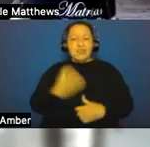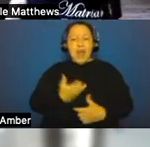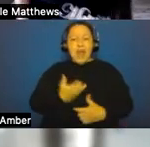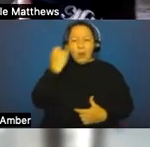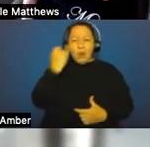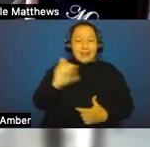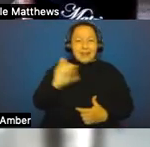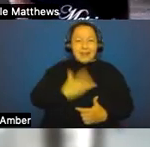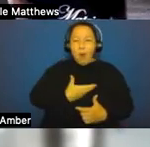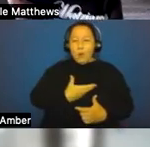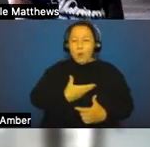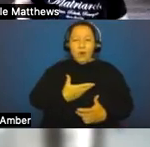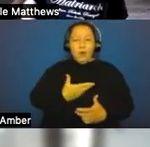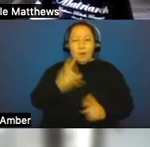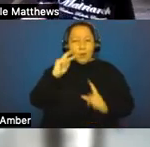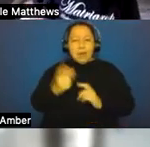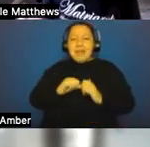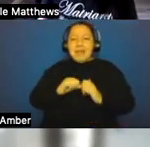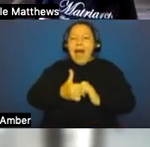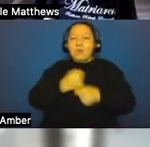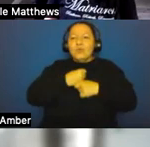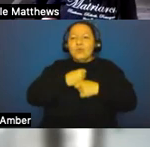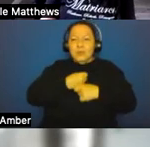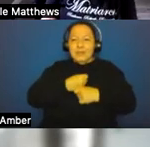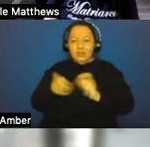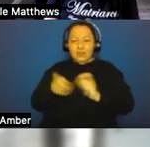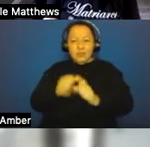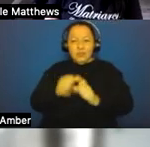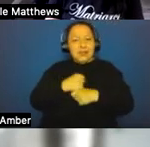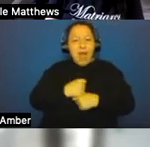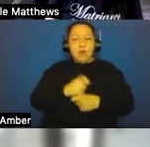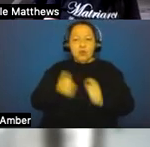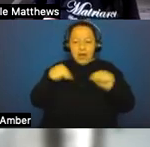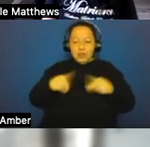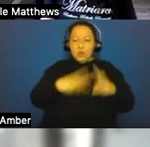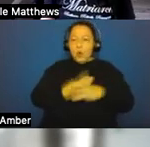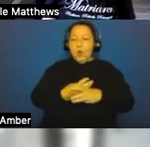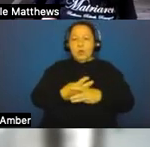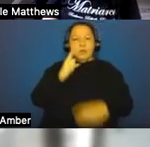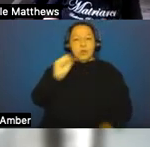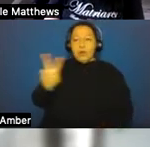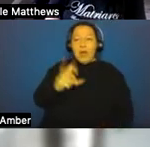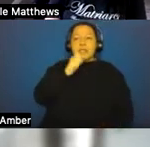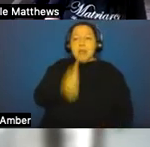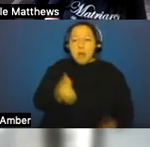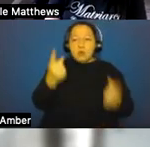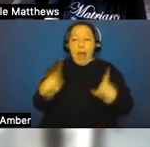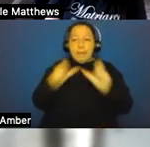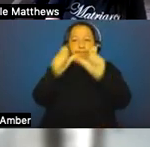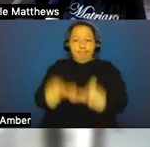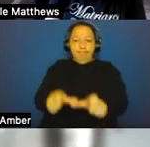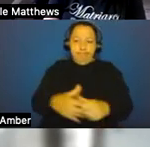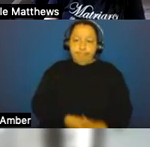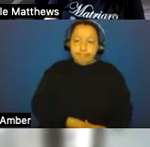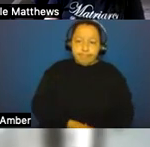make change and how to change this world so that sexual violence doesn't happen. And even social